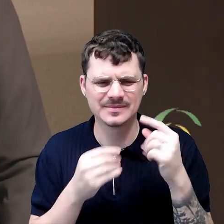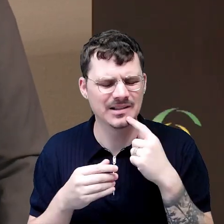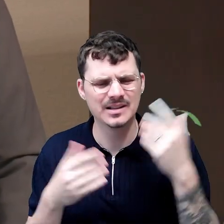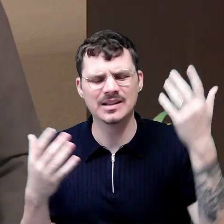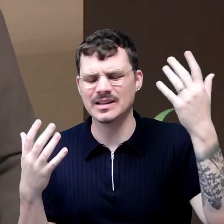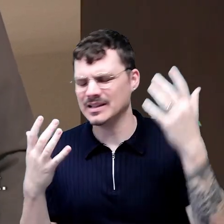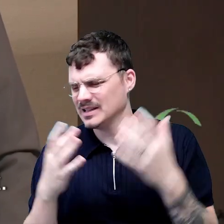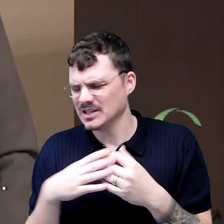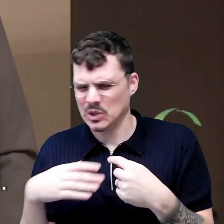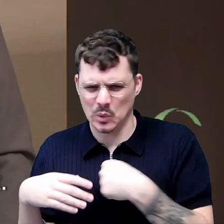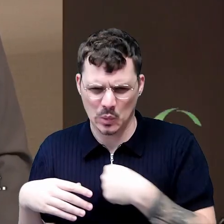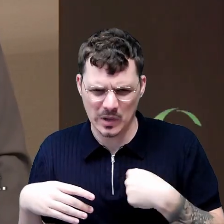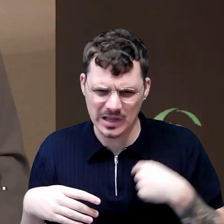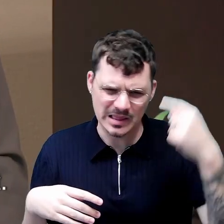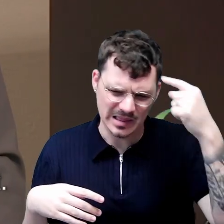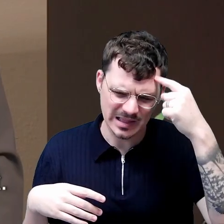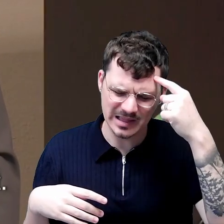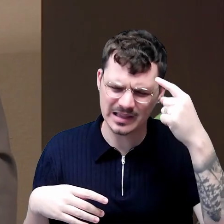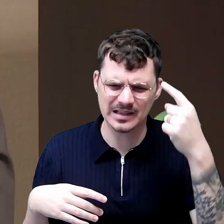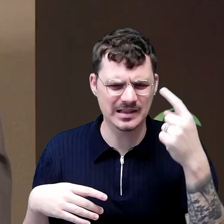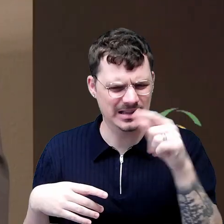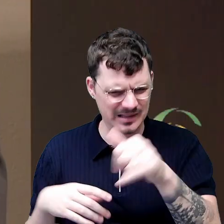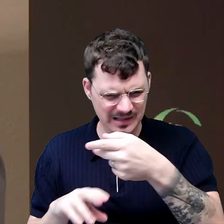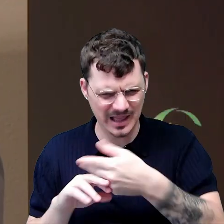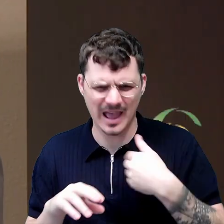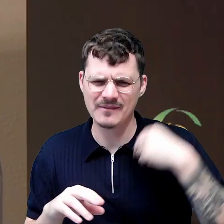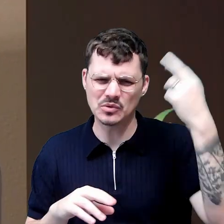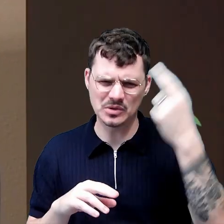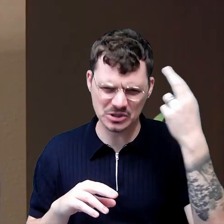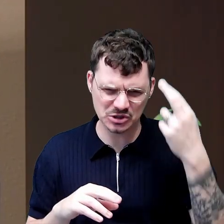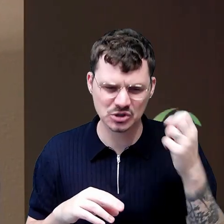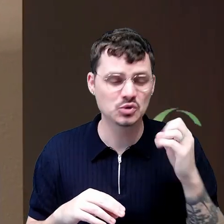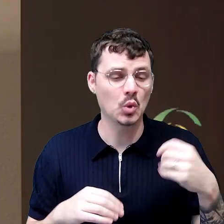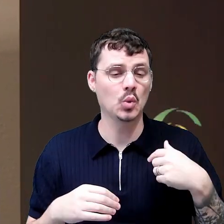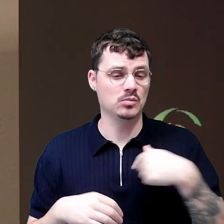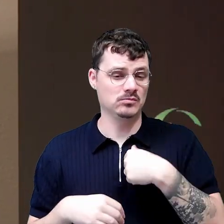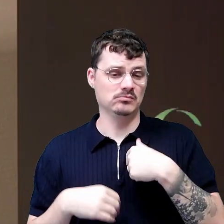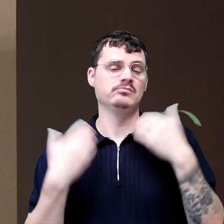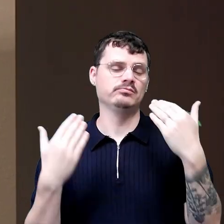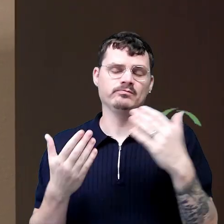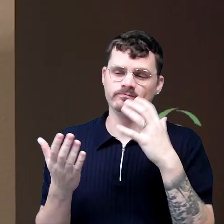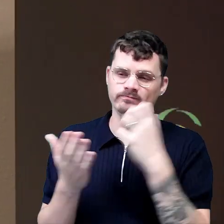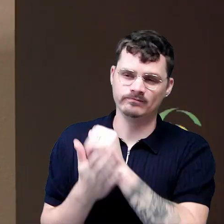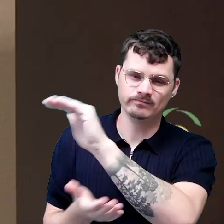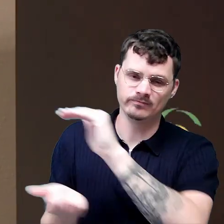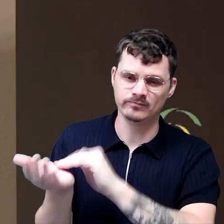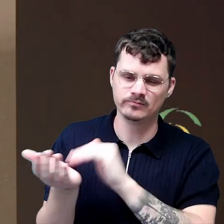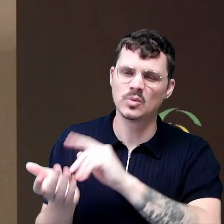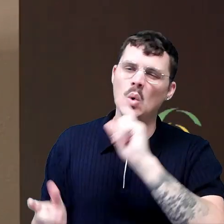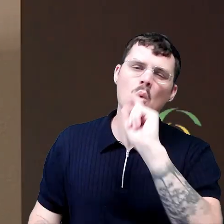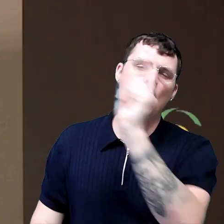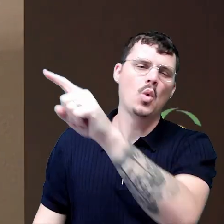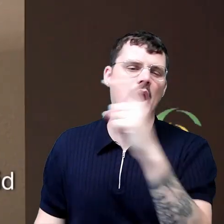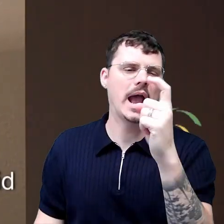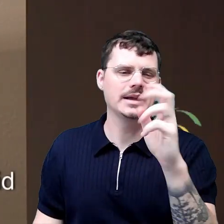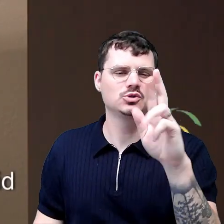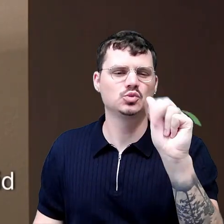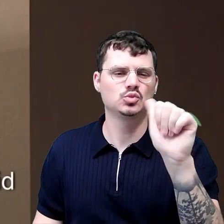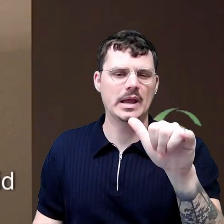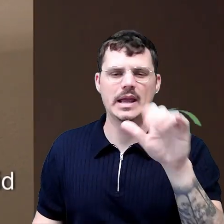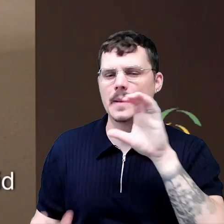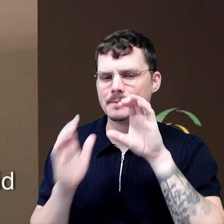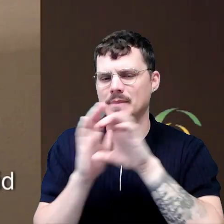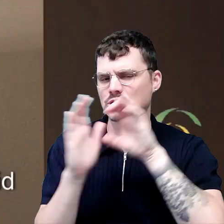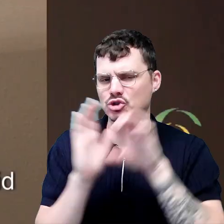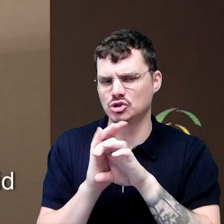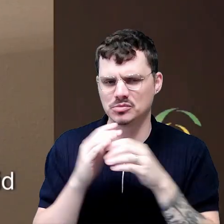we thought there might be something to that, so we got her primary care to order some x-rays and some